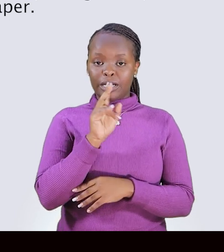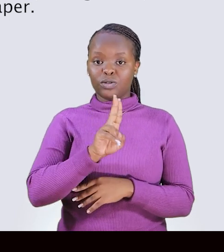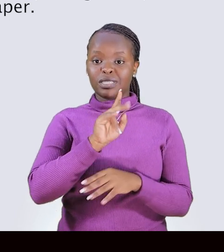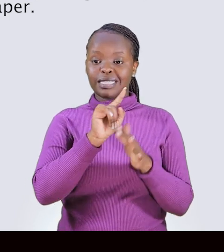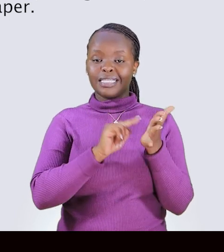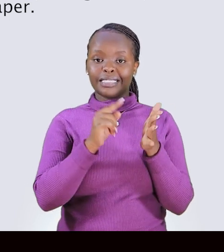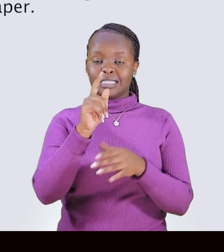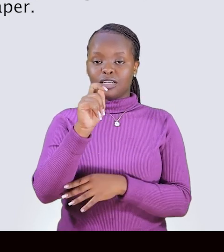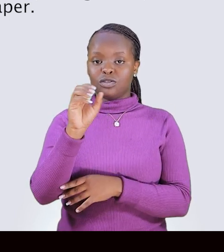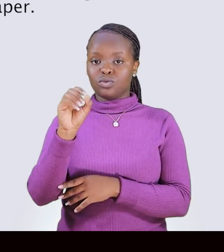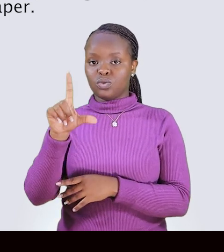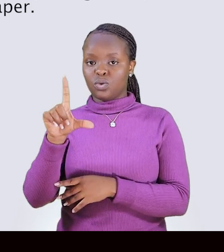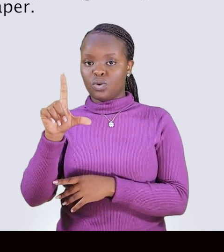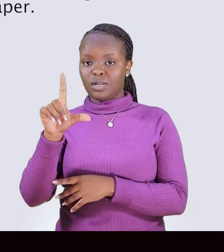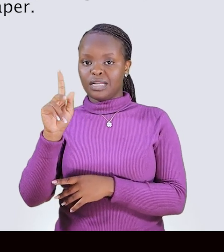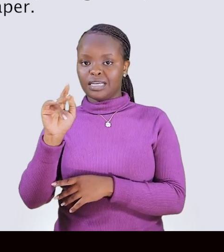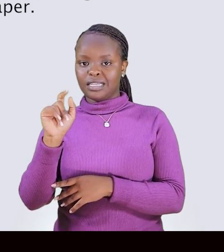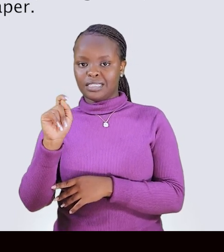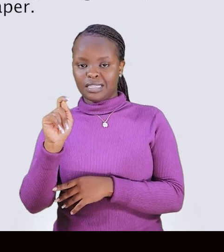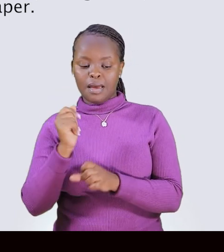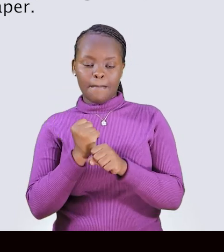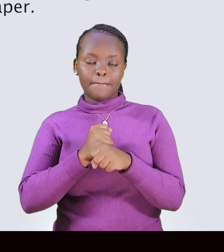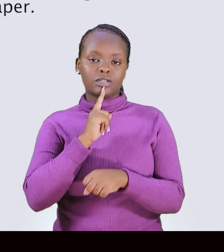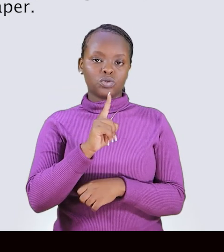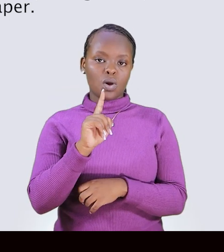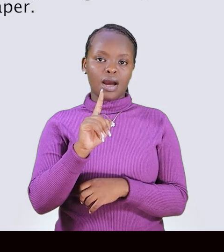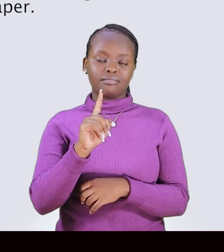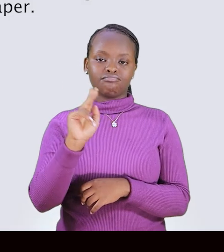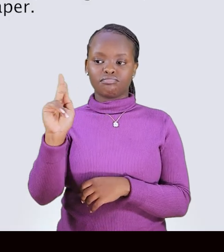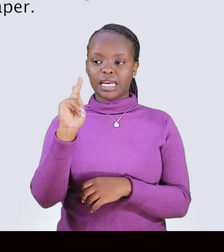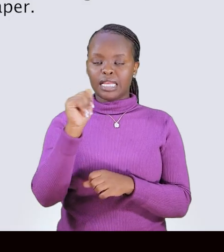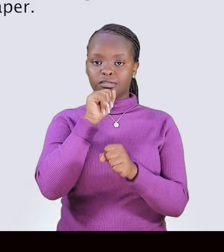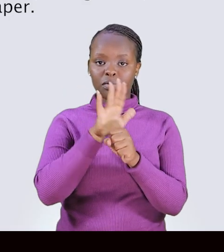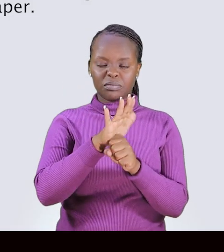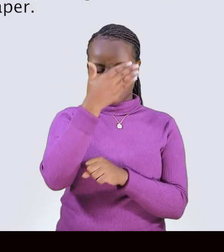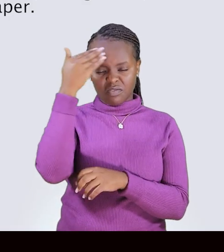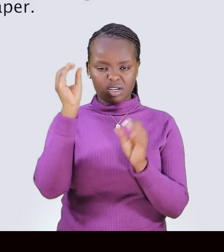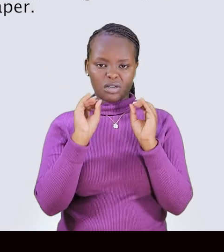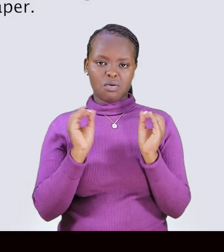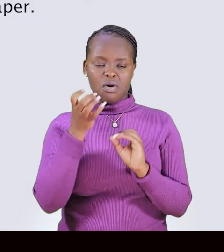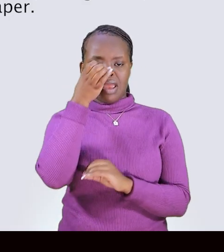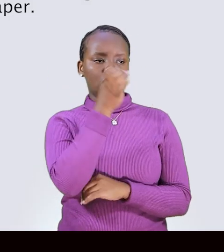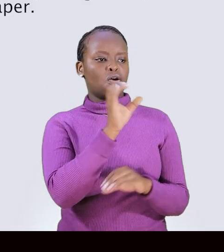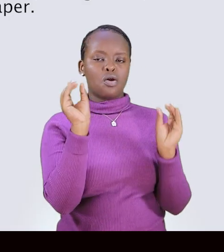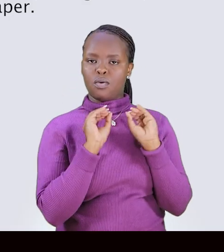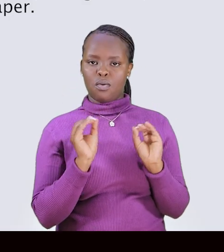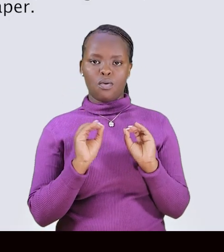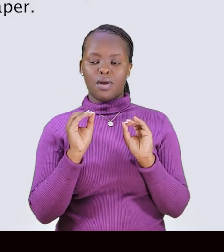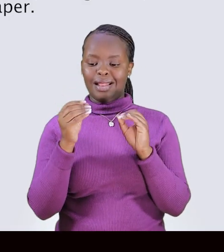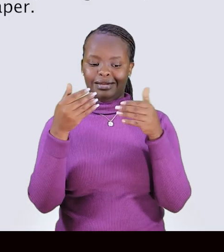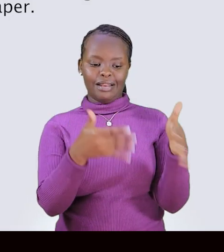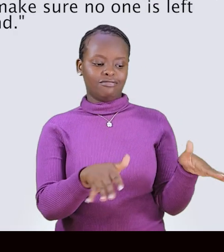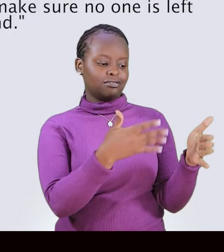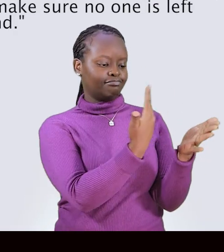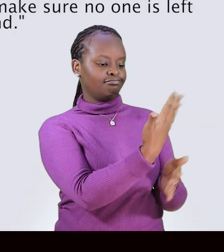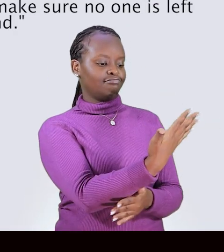you ensure that Kenya's Global Disability Summit commitments are not forgotten, not ignored, and not left on